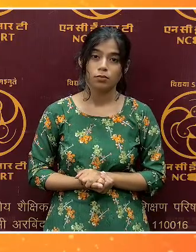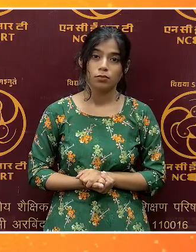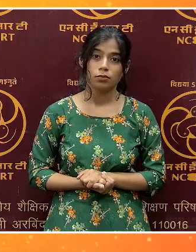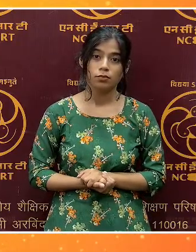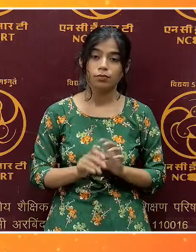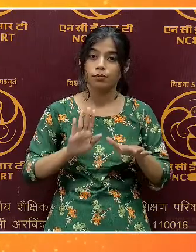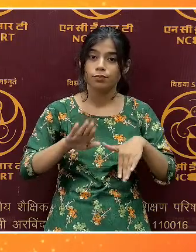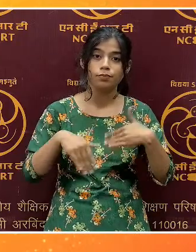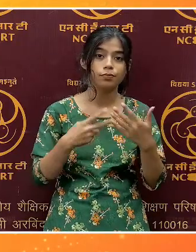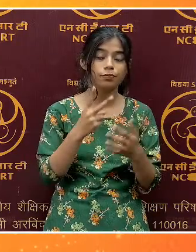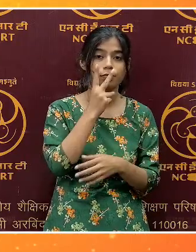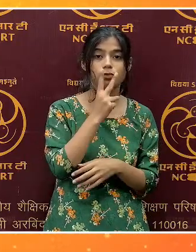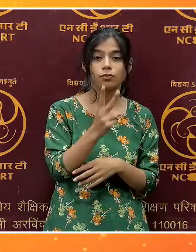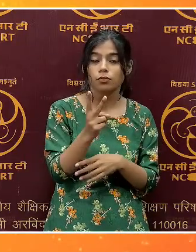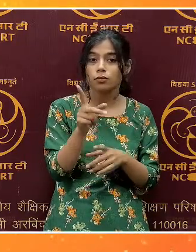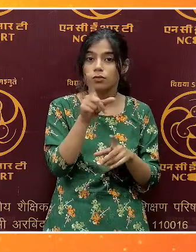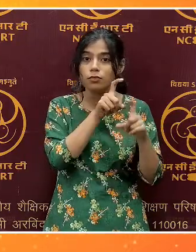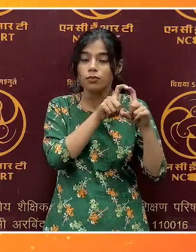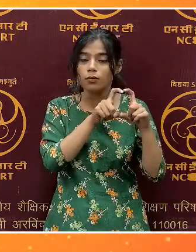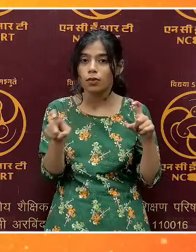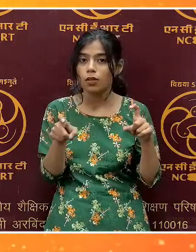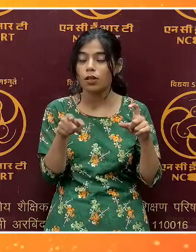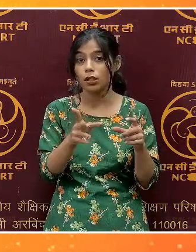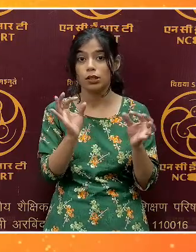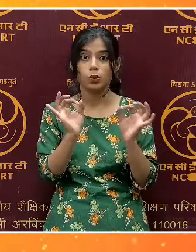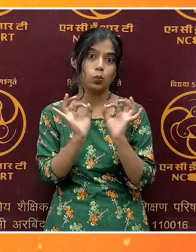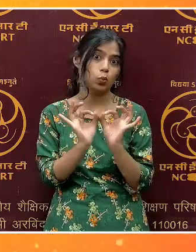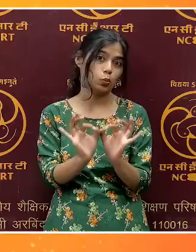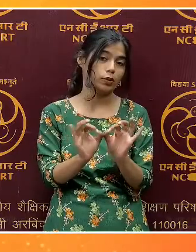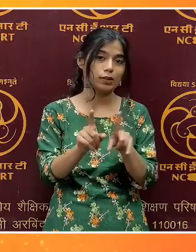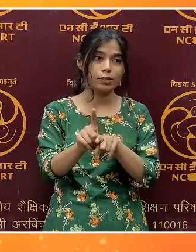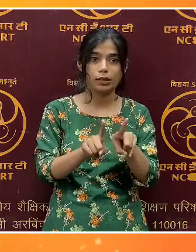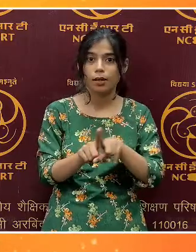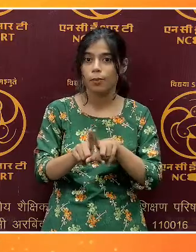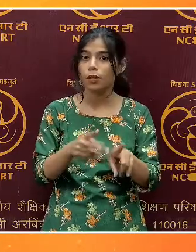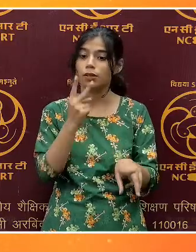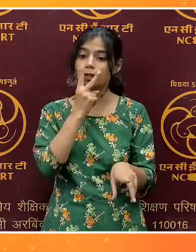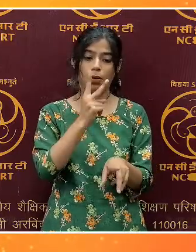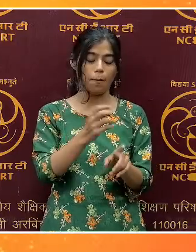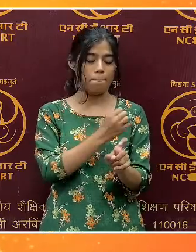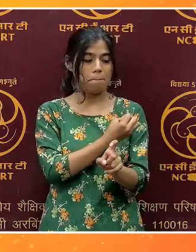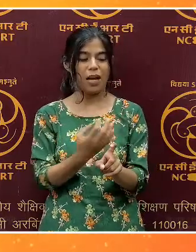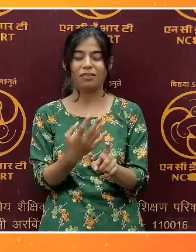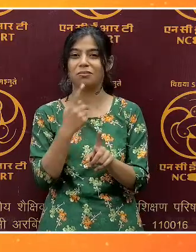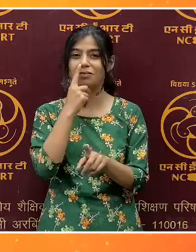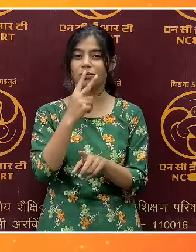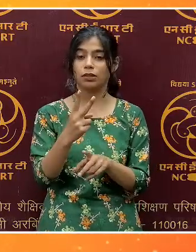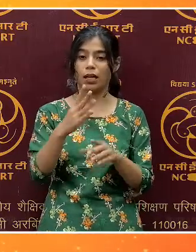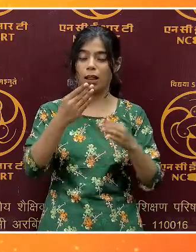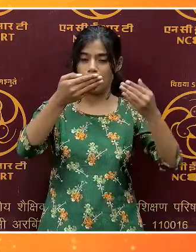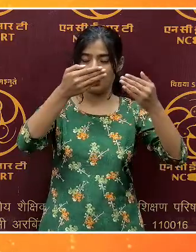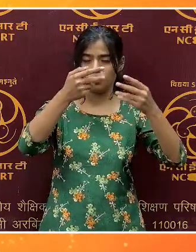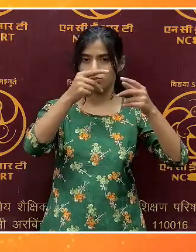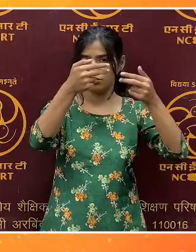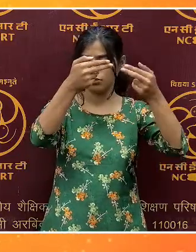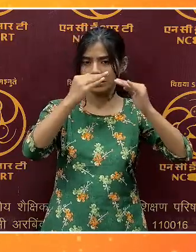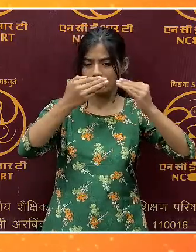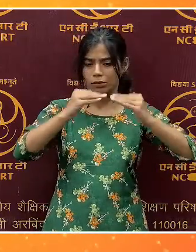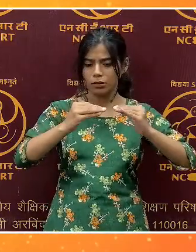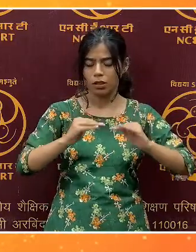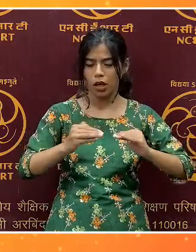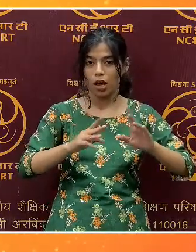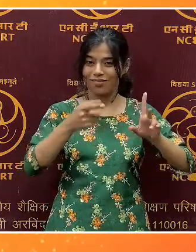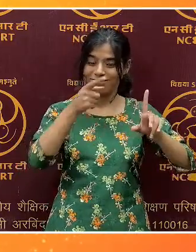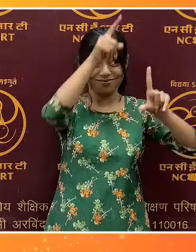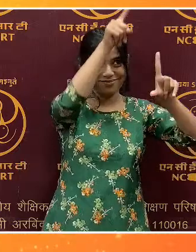You can see rest is clear from So, the it's diagram. a very good example, sir, because we have always seen we decrease when we take a scale, but